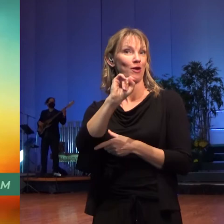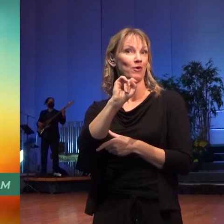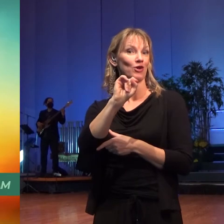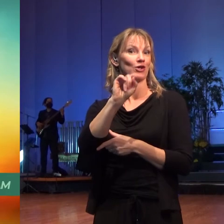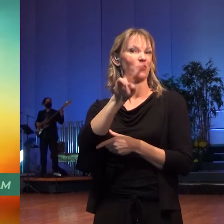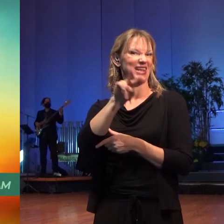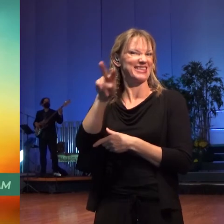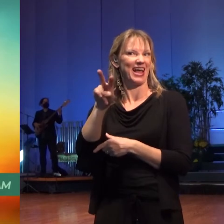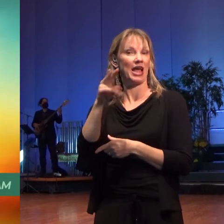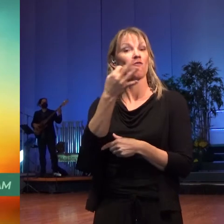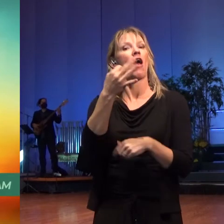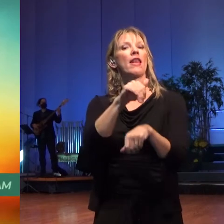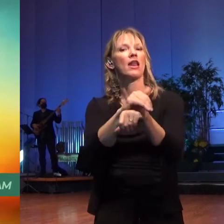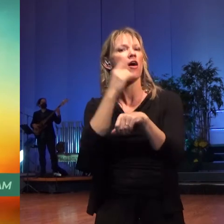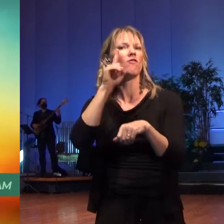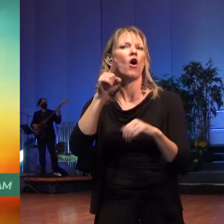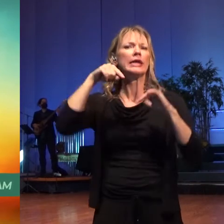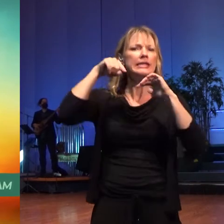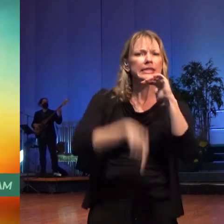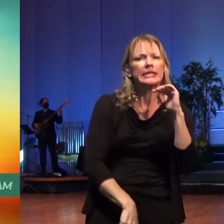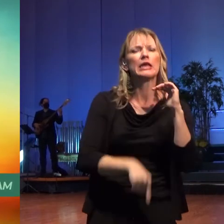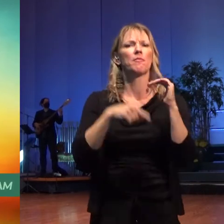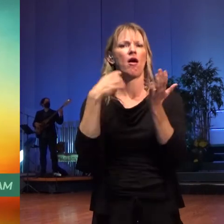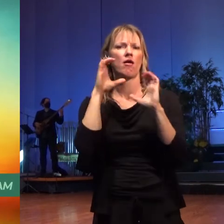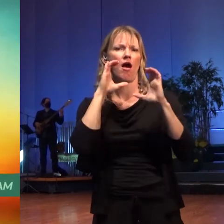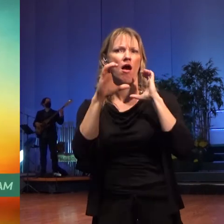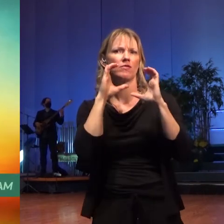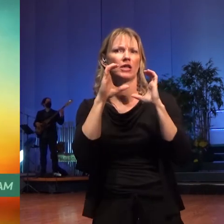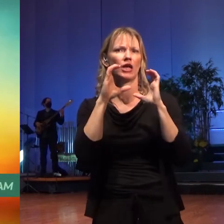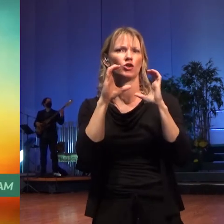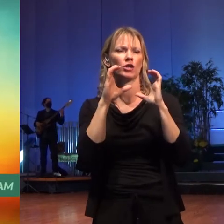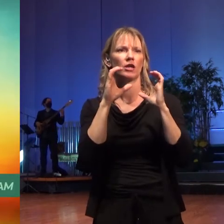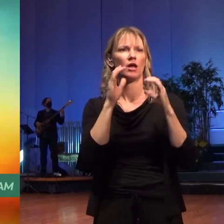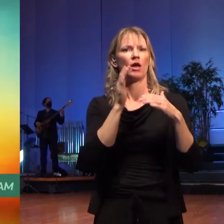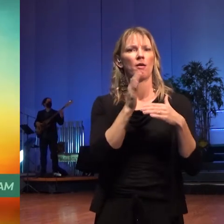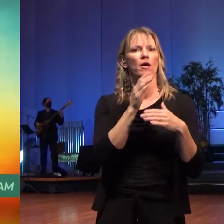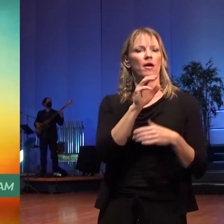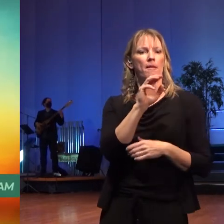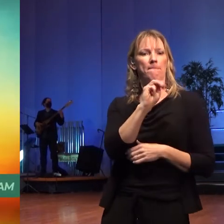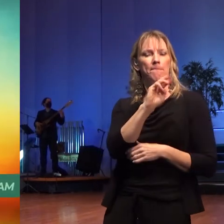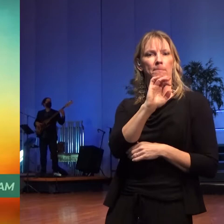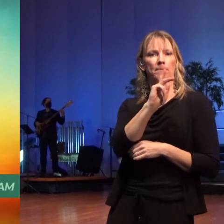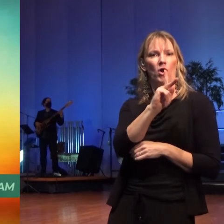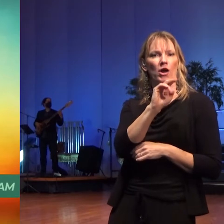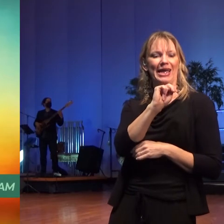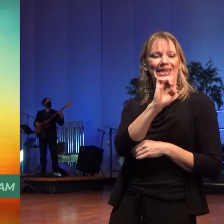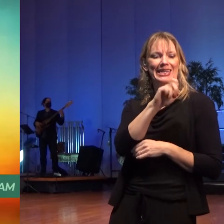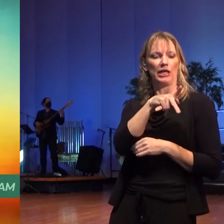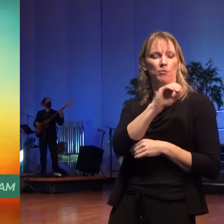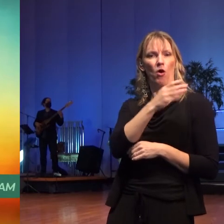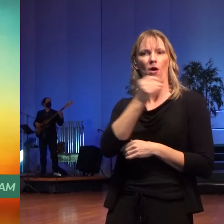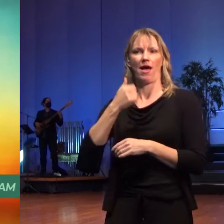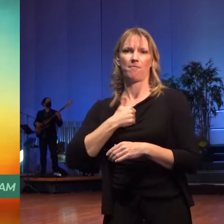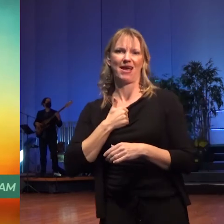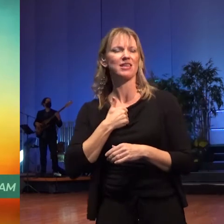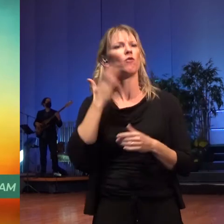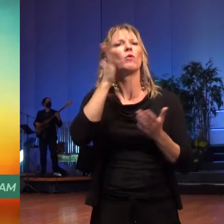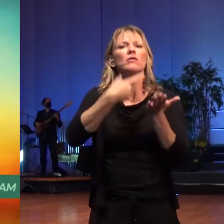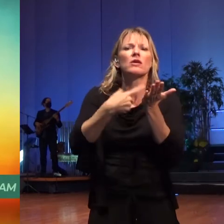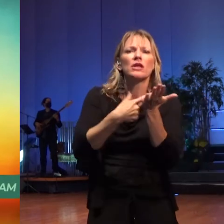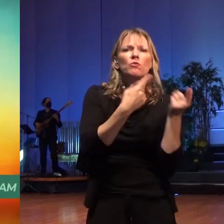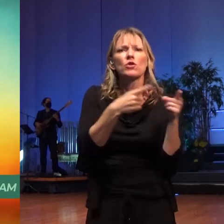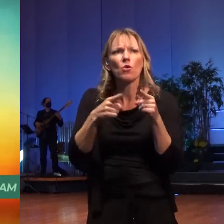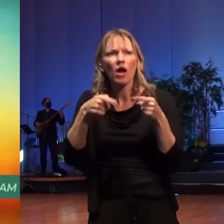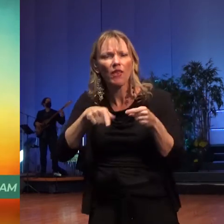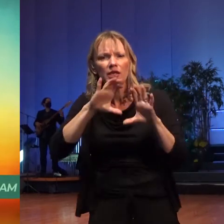Friday night, for a deep, in-depth conversation between Mark Nepo and myself. We're going to be talking about what's going on in the world, how